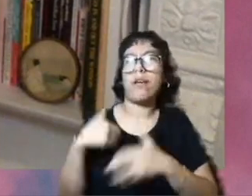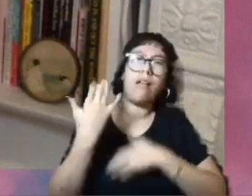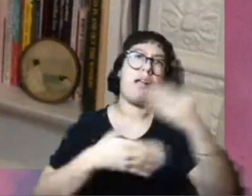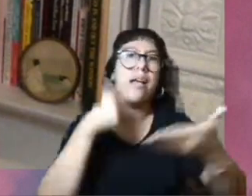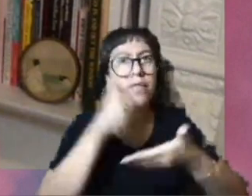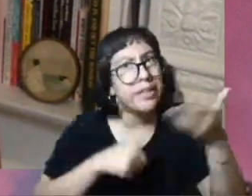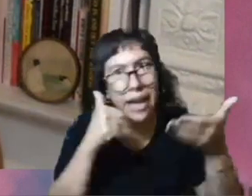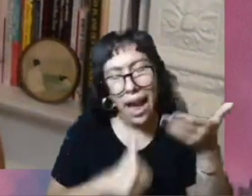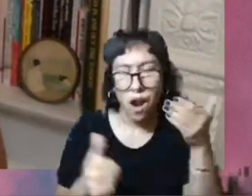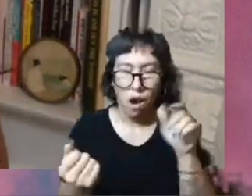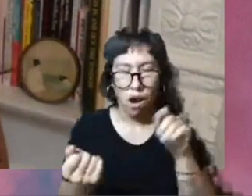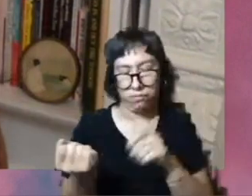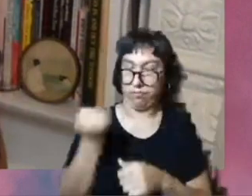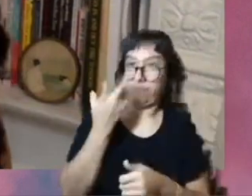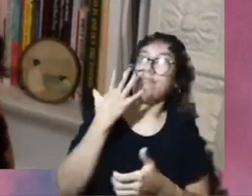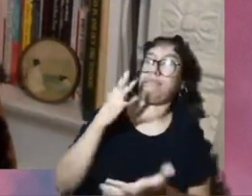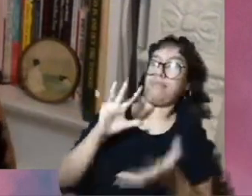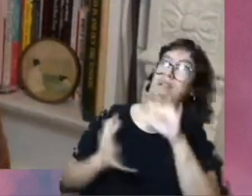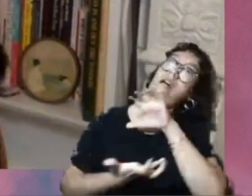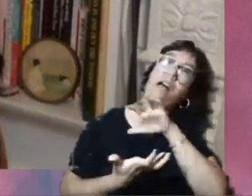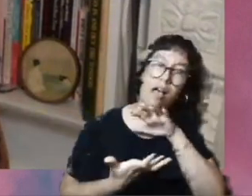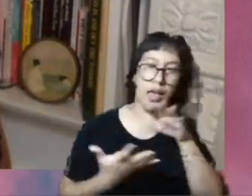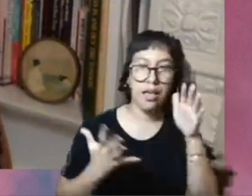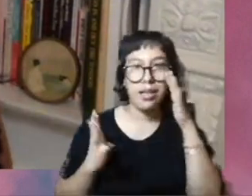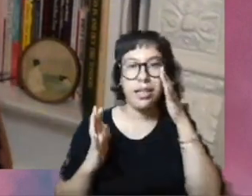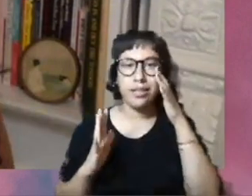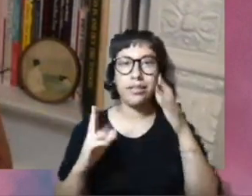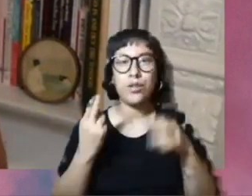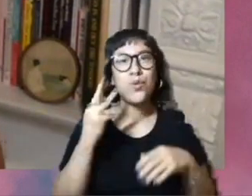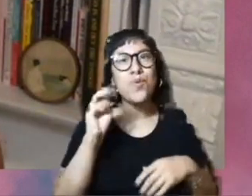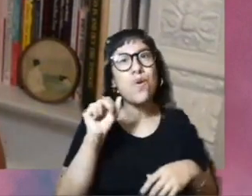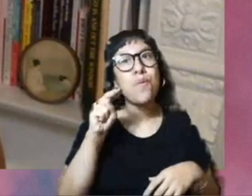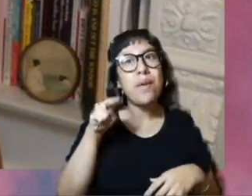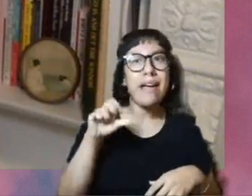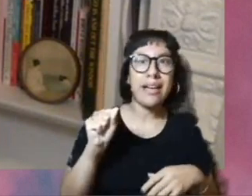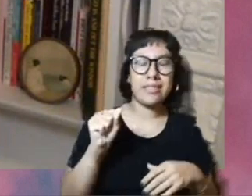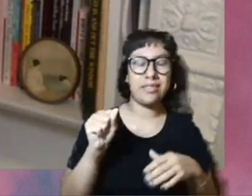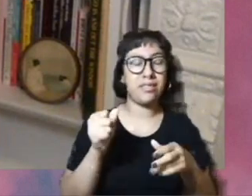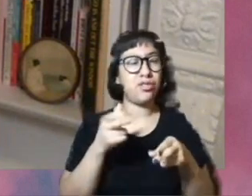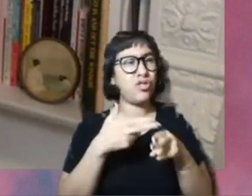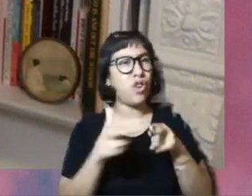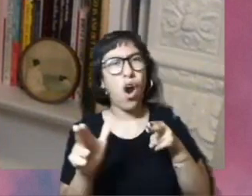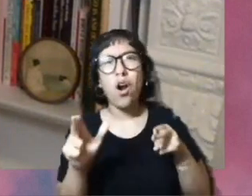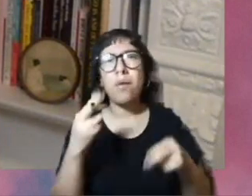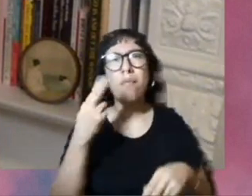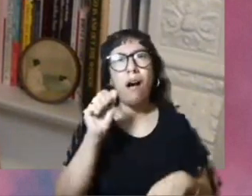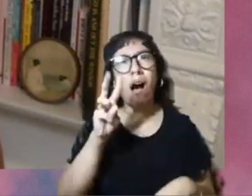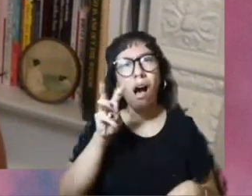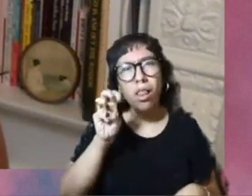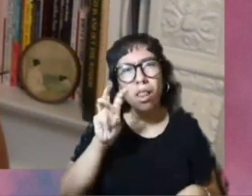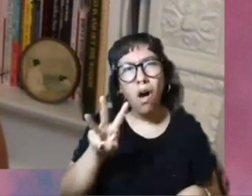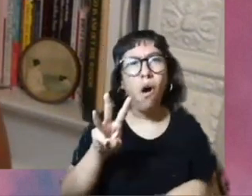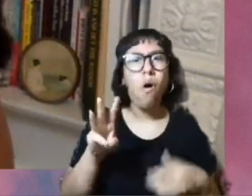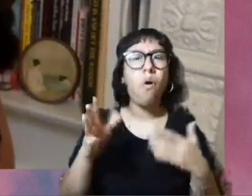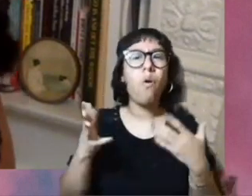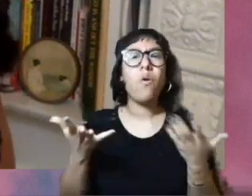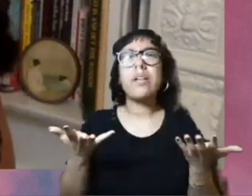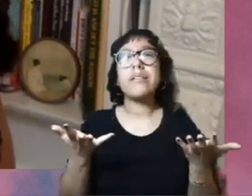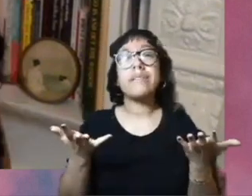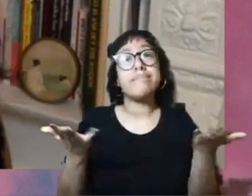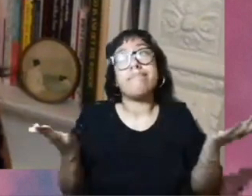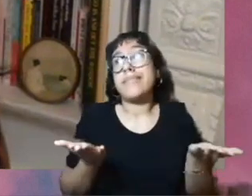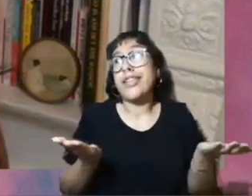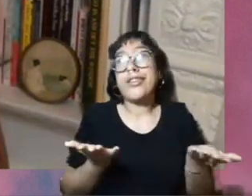it through us, needle-eyed humans, sharp and hollow. So here I